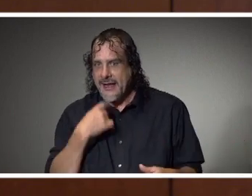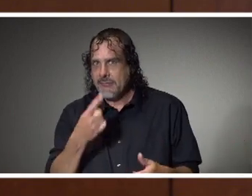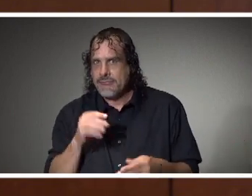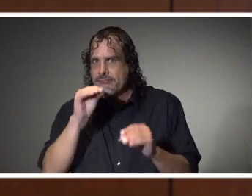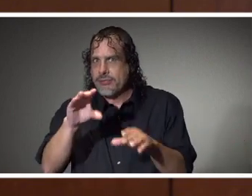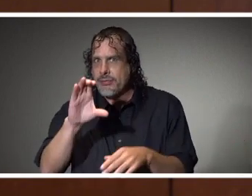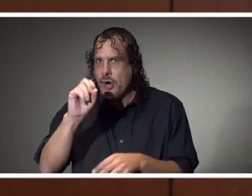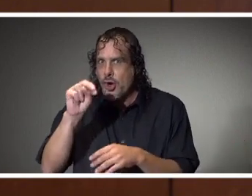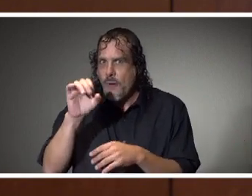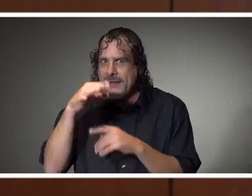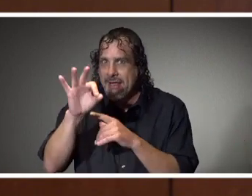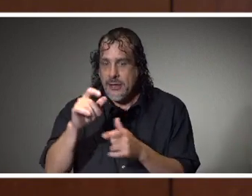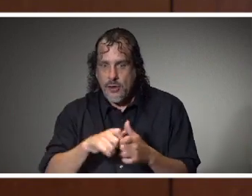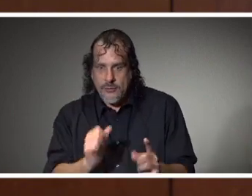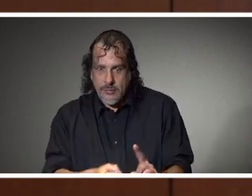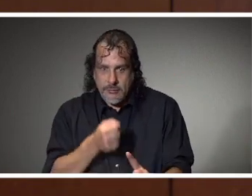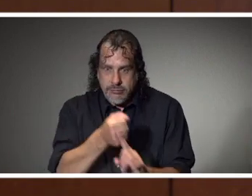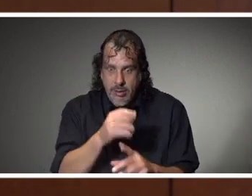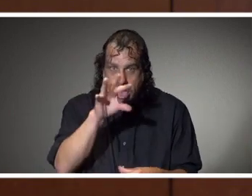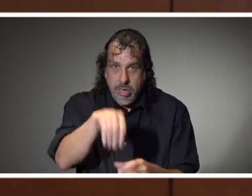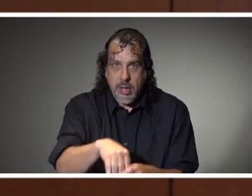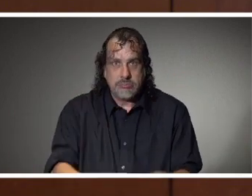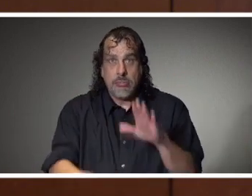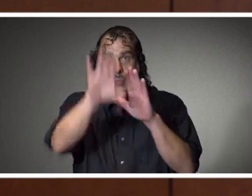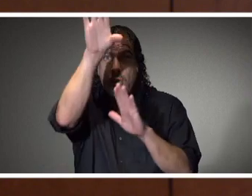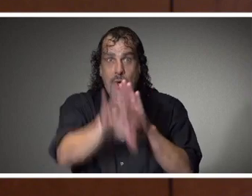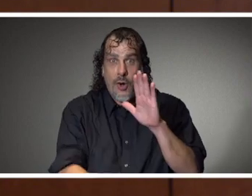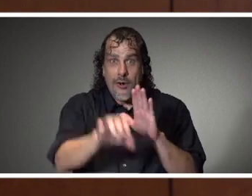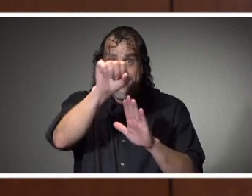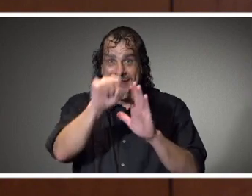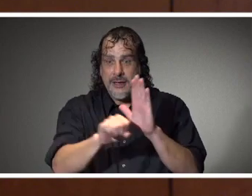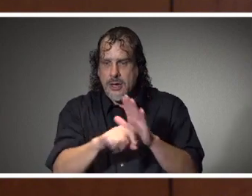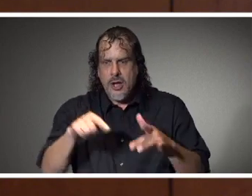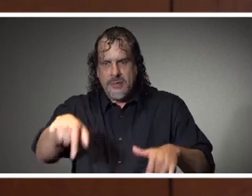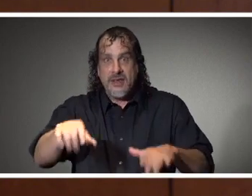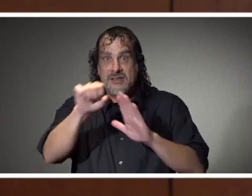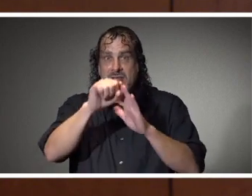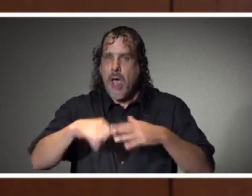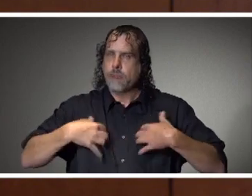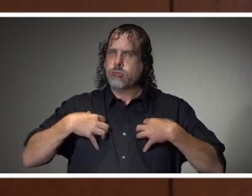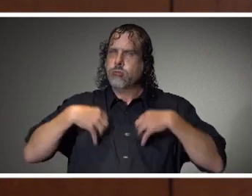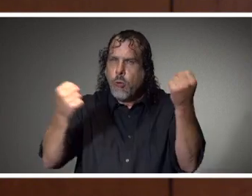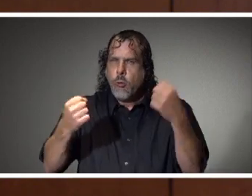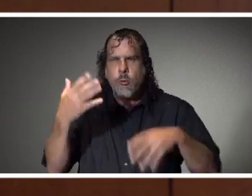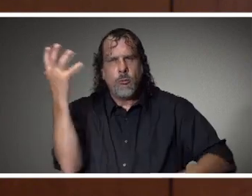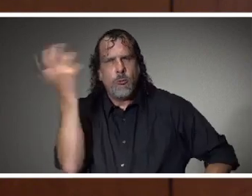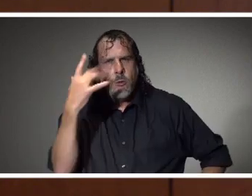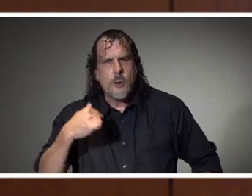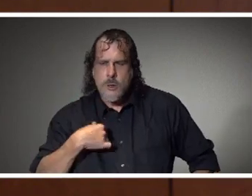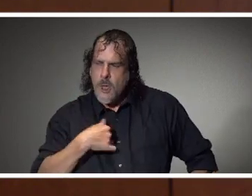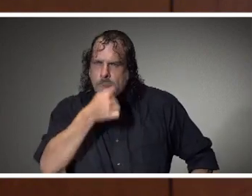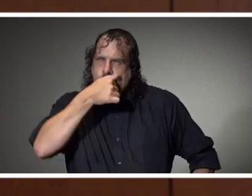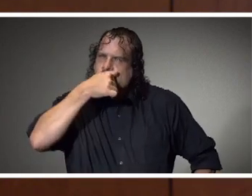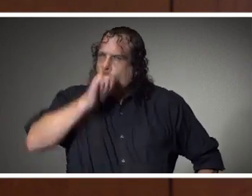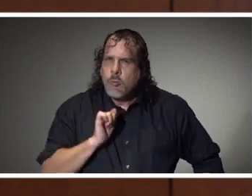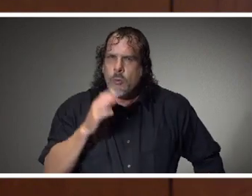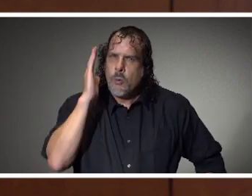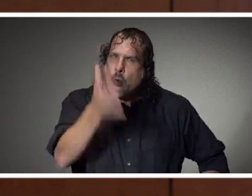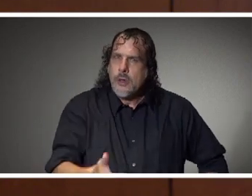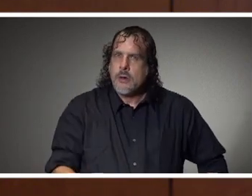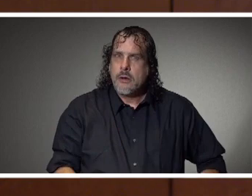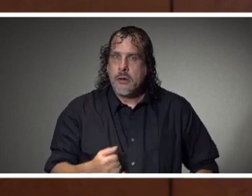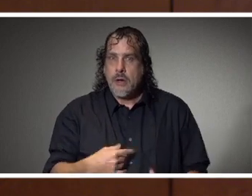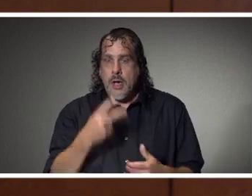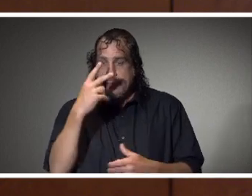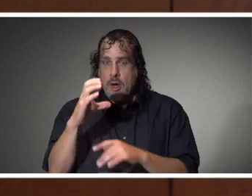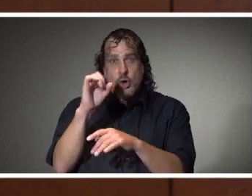add COVID in, that impacts the entire state. We are resilient. The state of Mississippi does an excellent job. If you looked at the low, what I call low